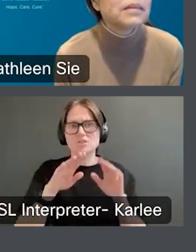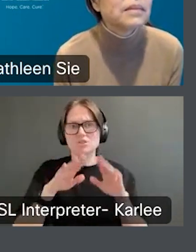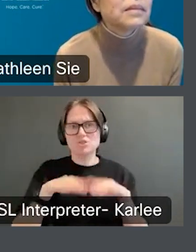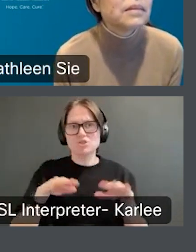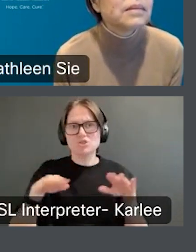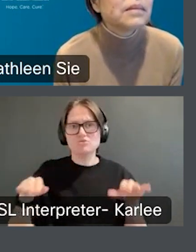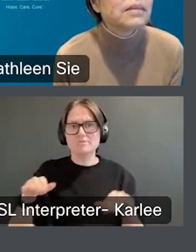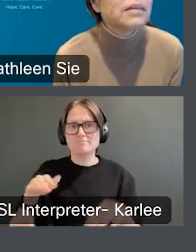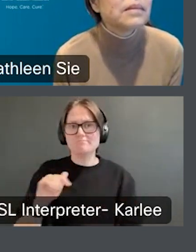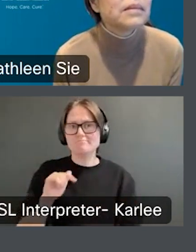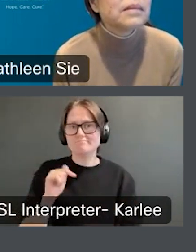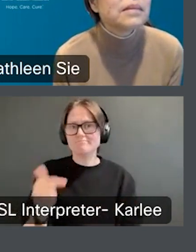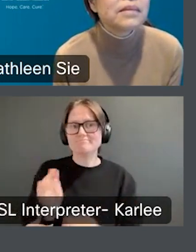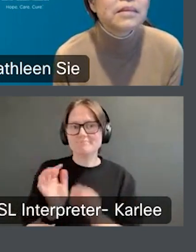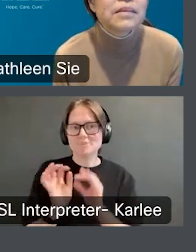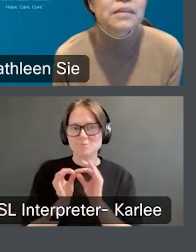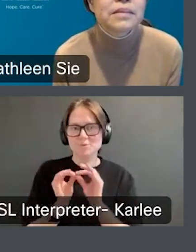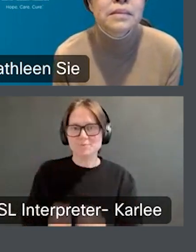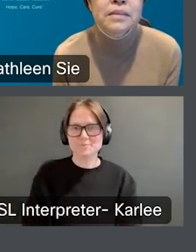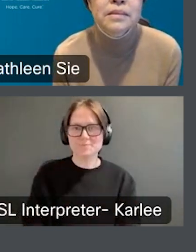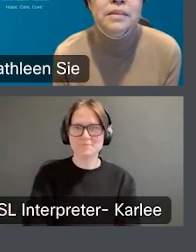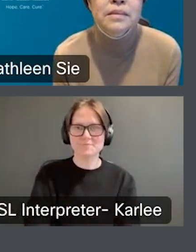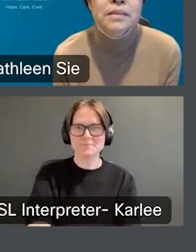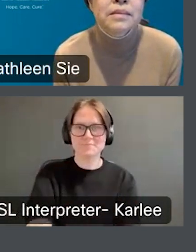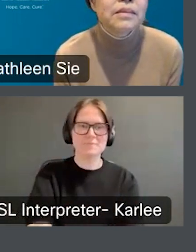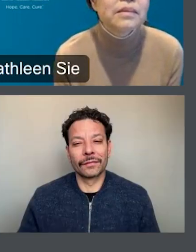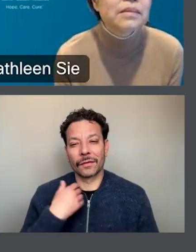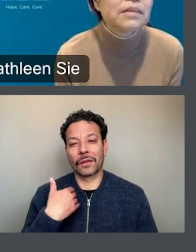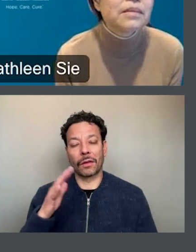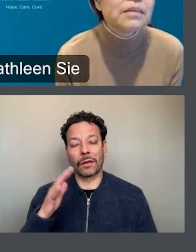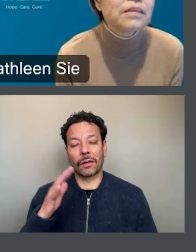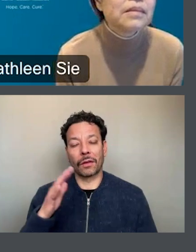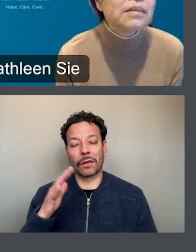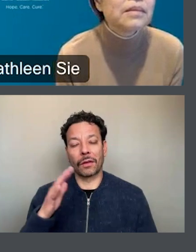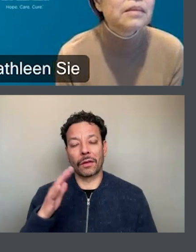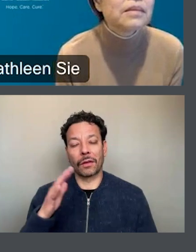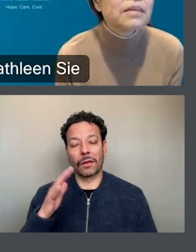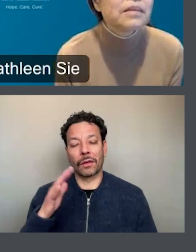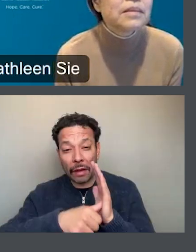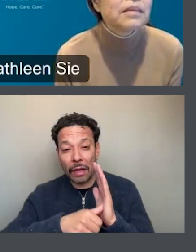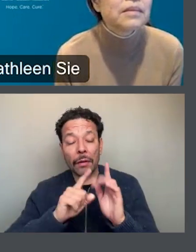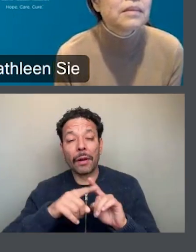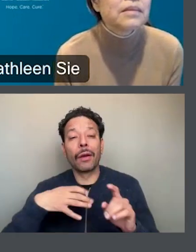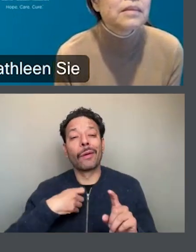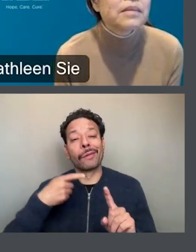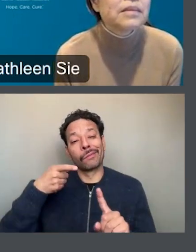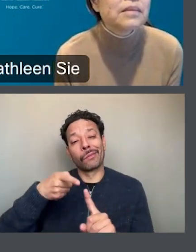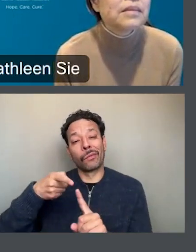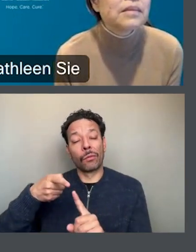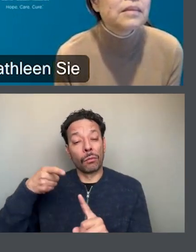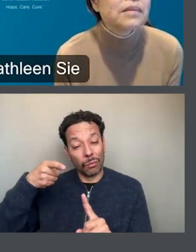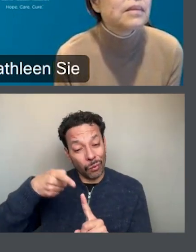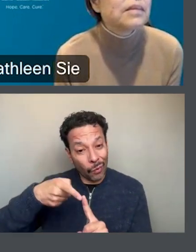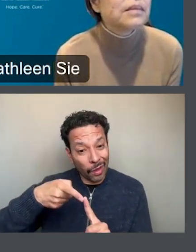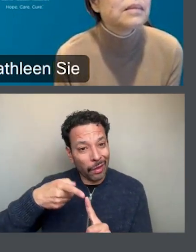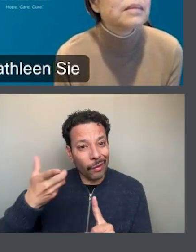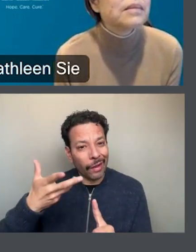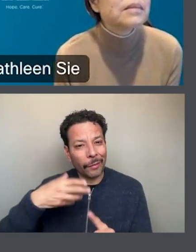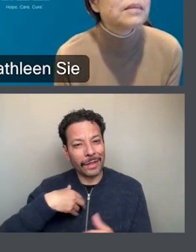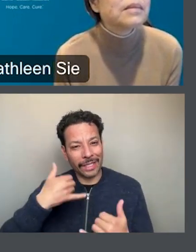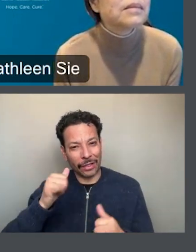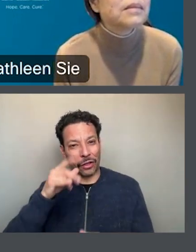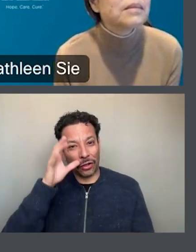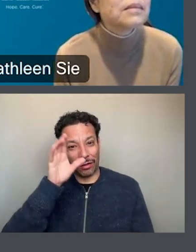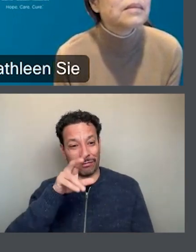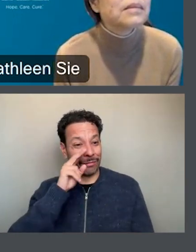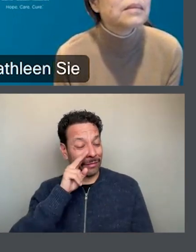And again, I don't want to overemphasize. I want to point out that we're still looking at 50% of these children